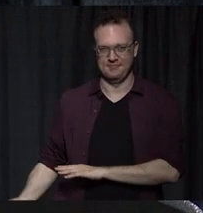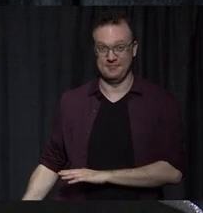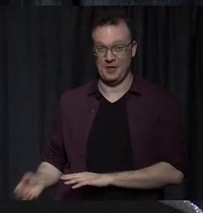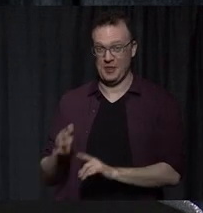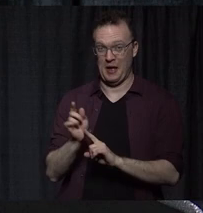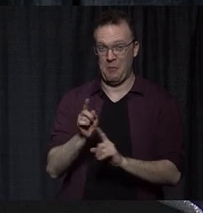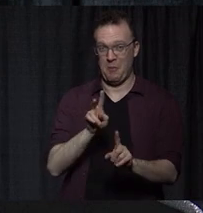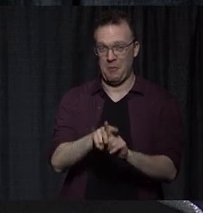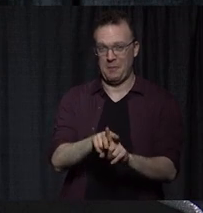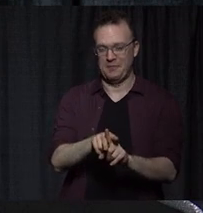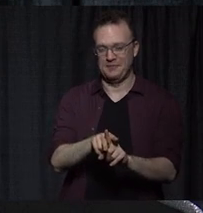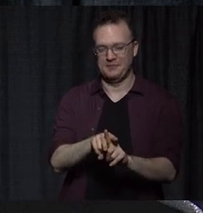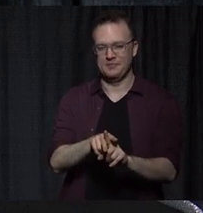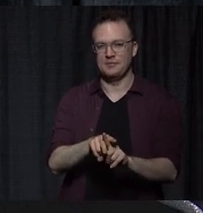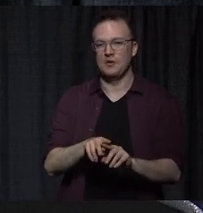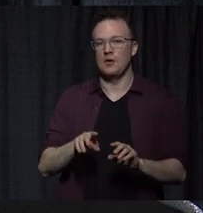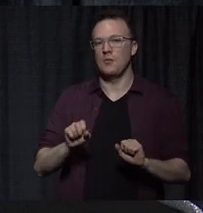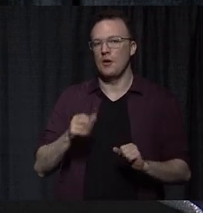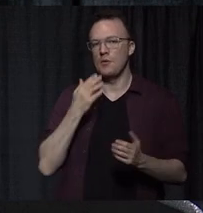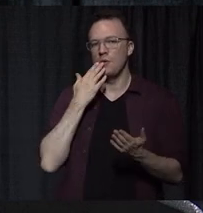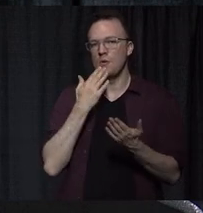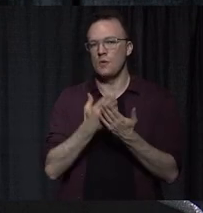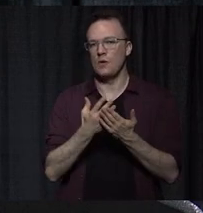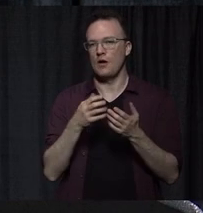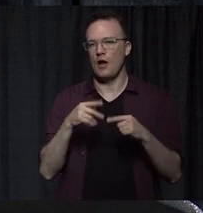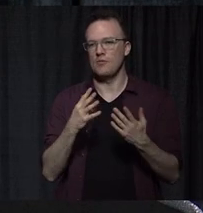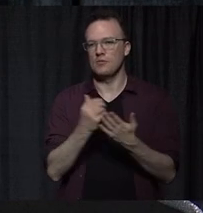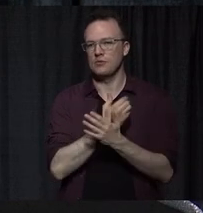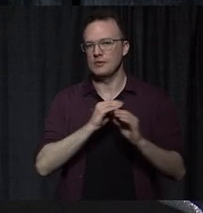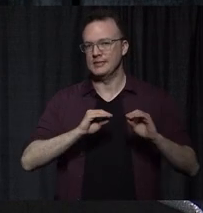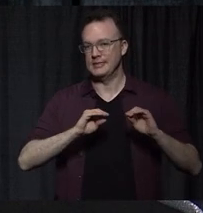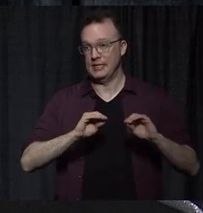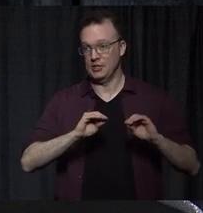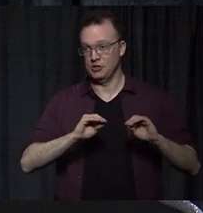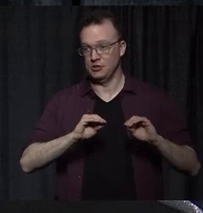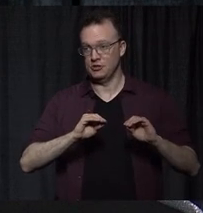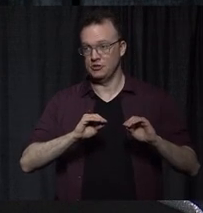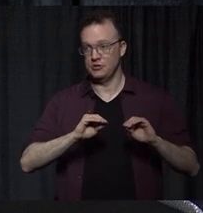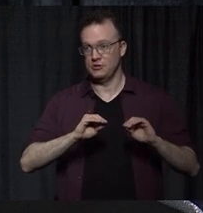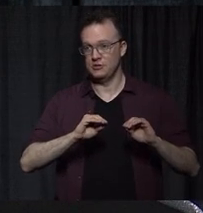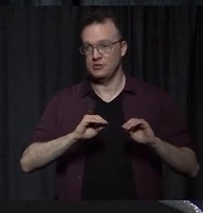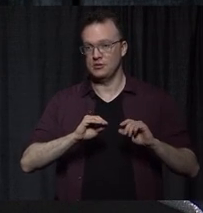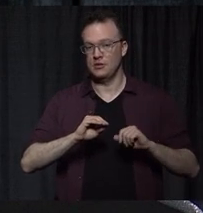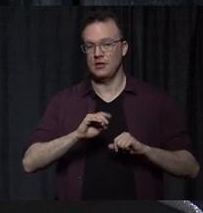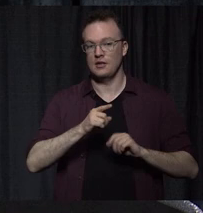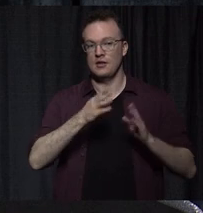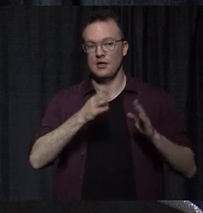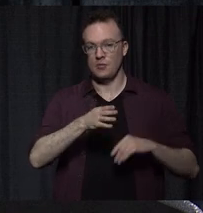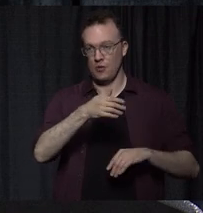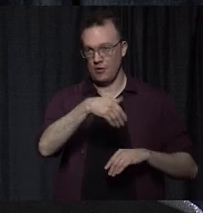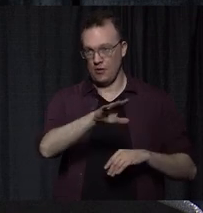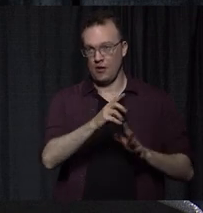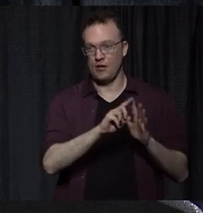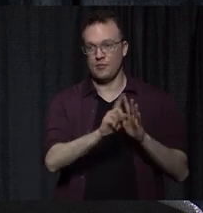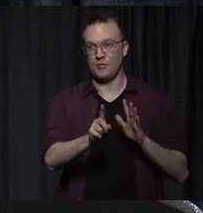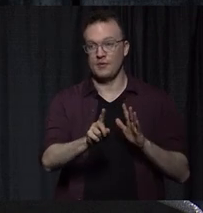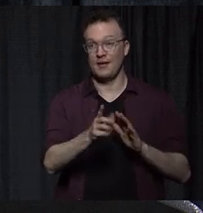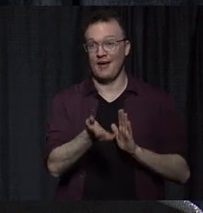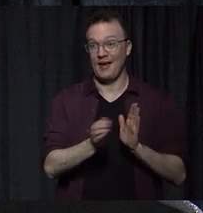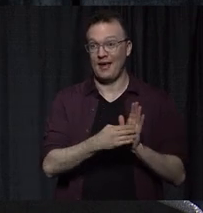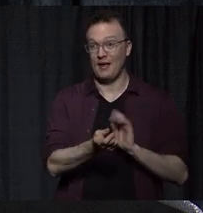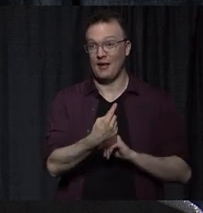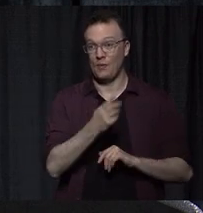moment. And it could be a teachable moment, right? It could be a moment where that person goes away and probably will never do that